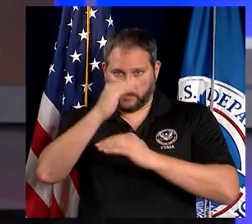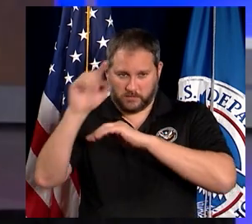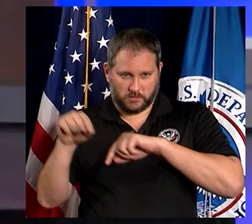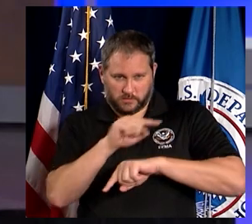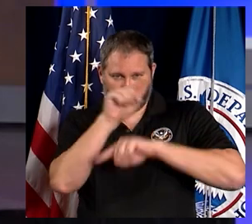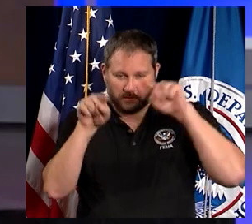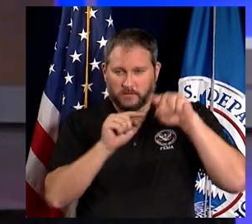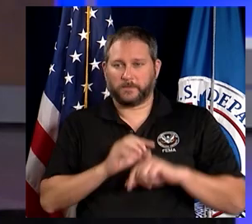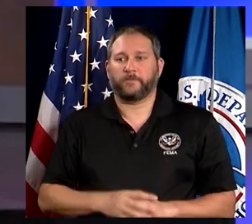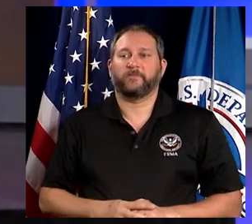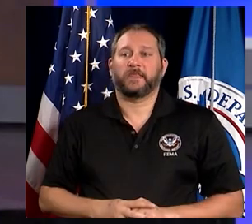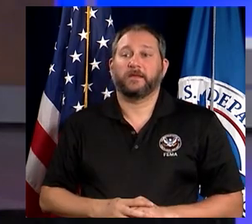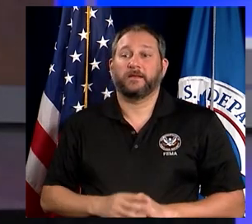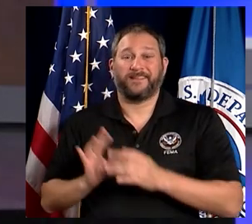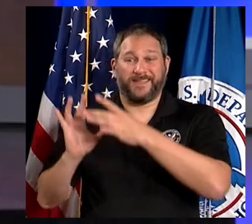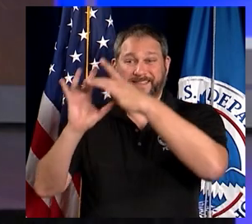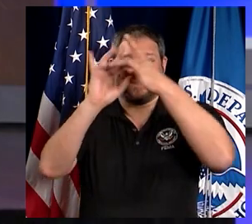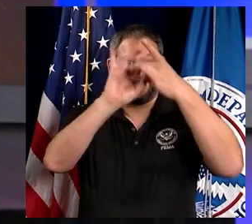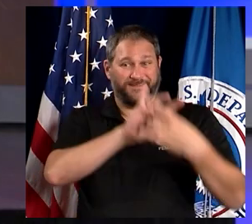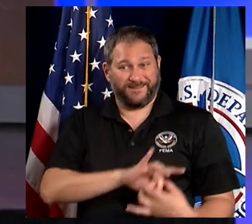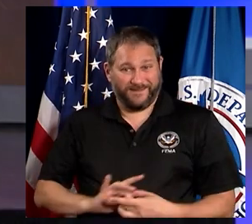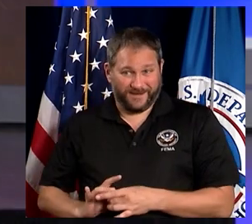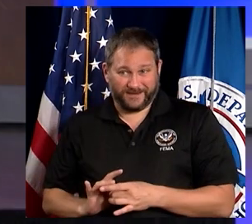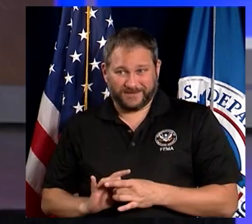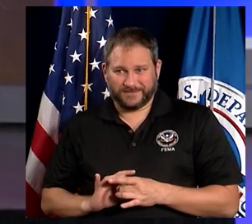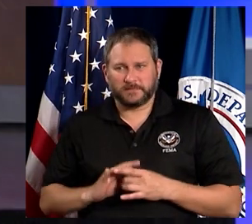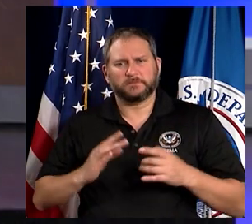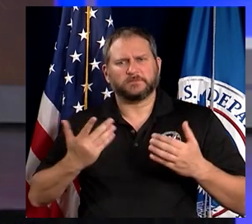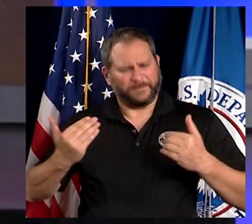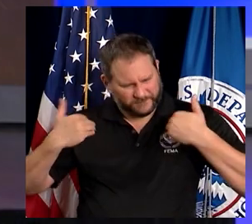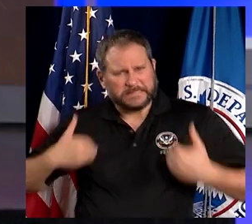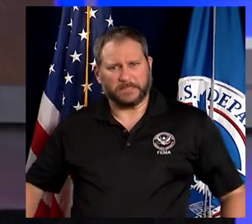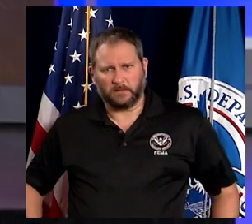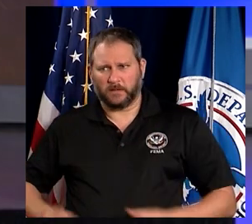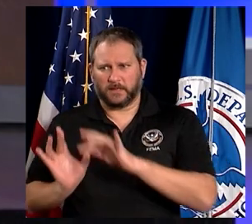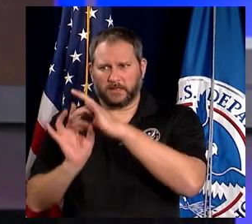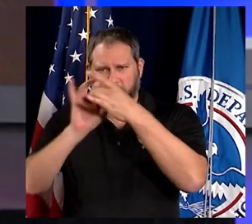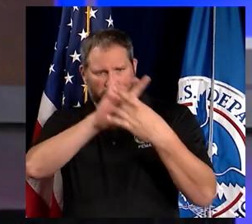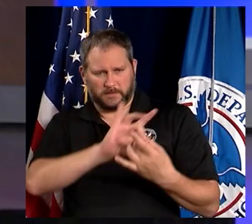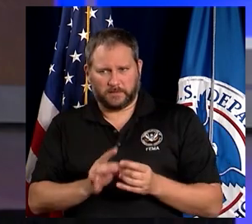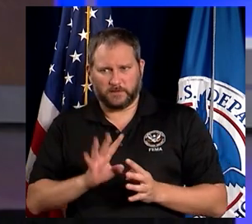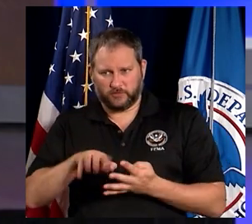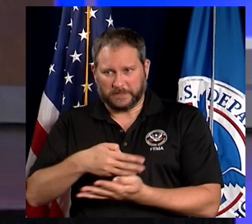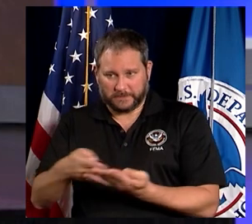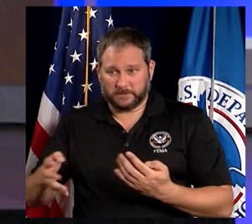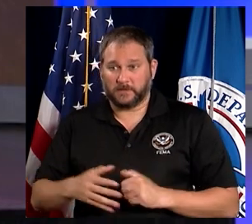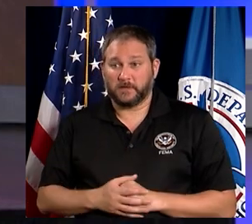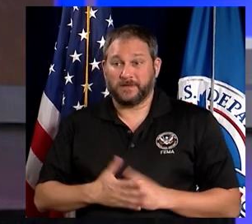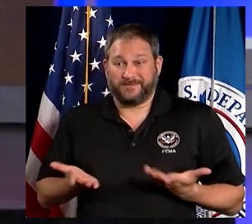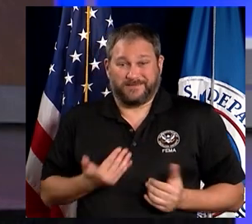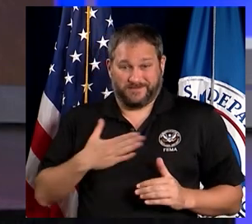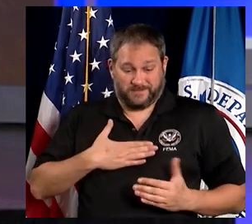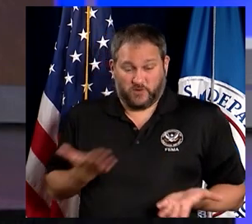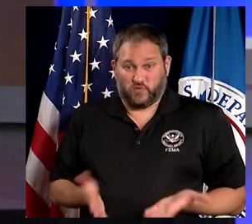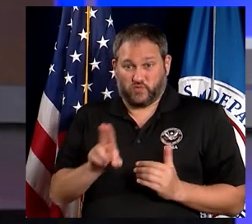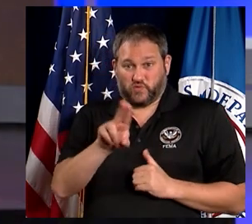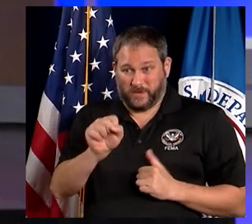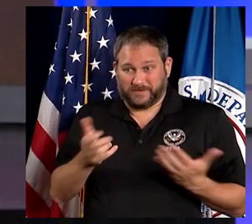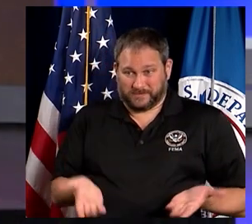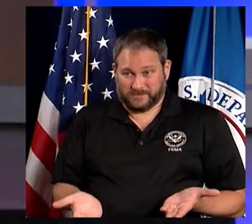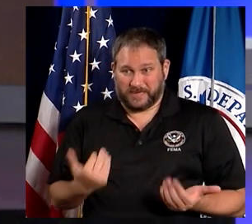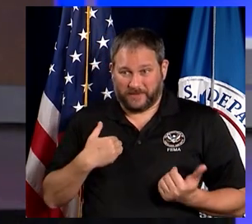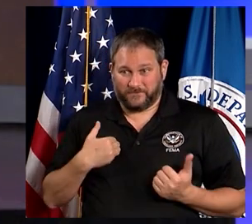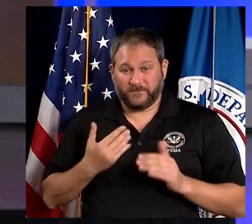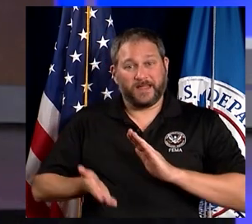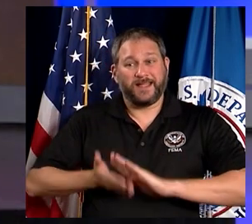describe physical grids, but within those physical structures, on the US part of the interconnects, operation of the grid